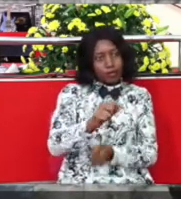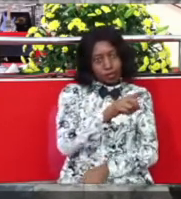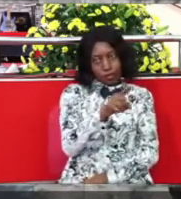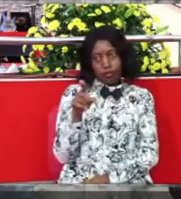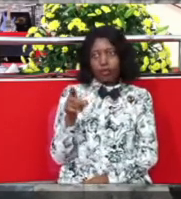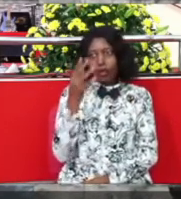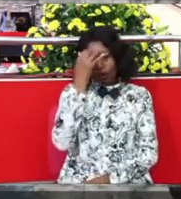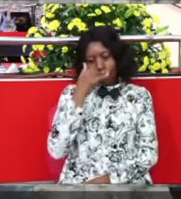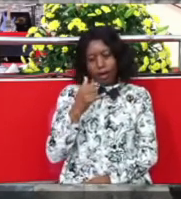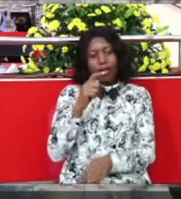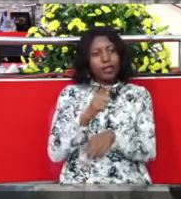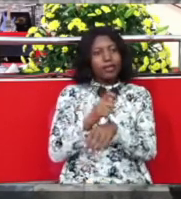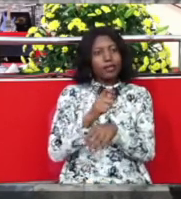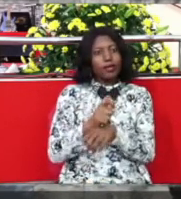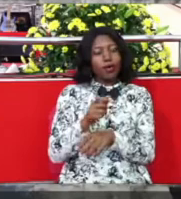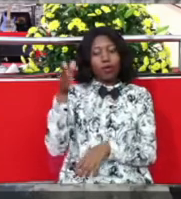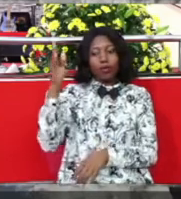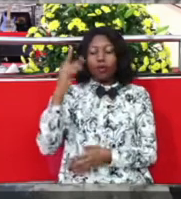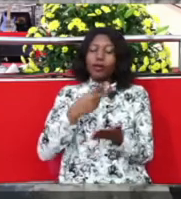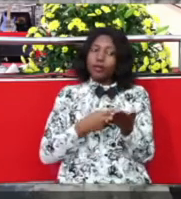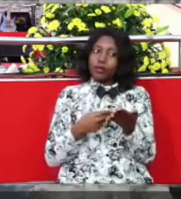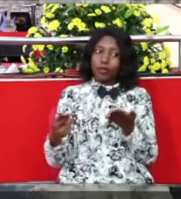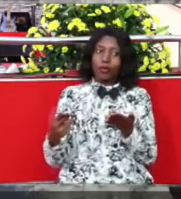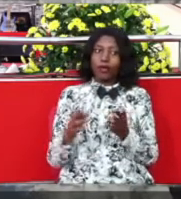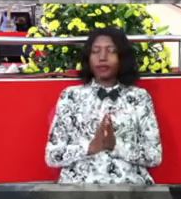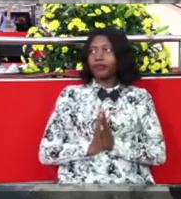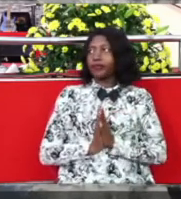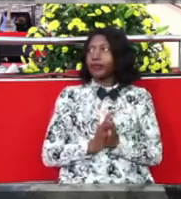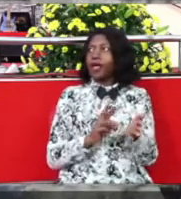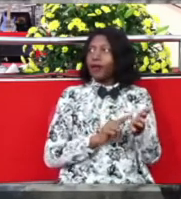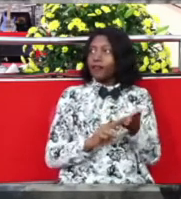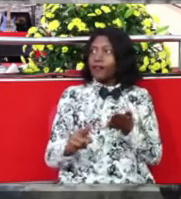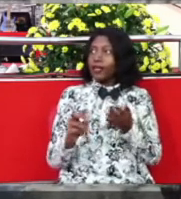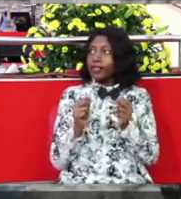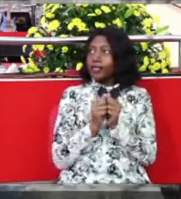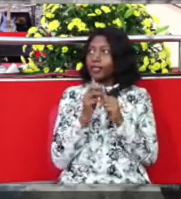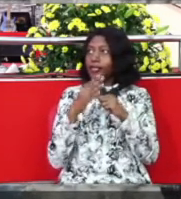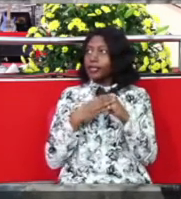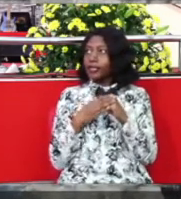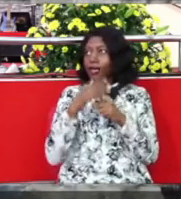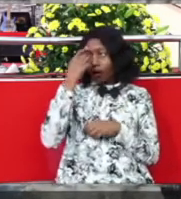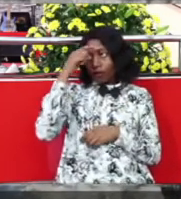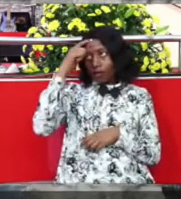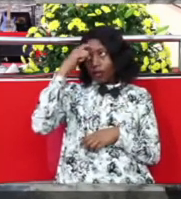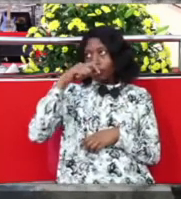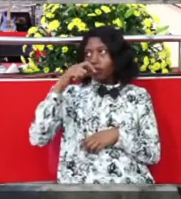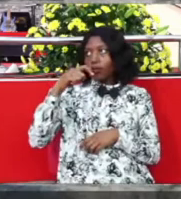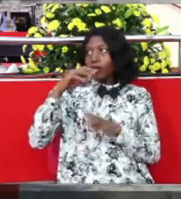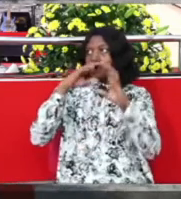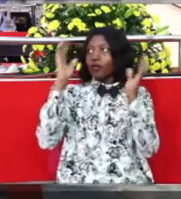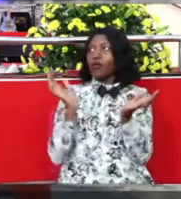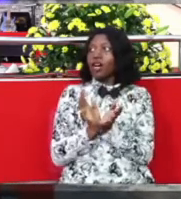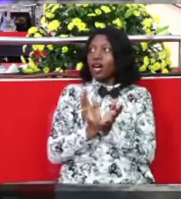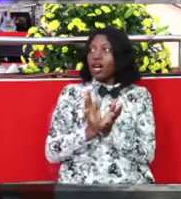which temple you are. Verse number 19. For the wisdom of this world is foolishness with